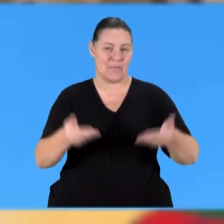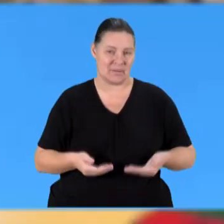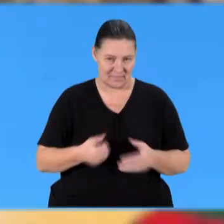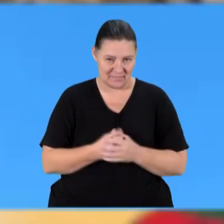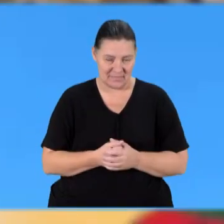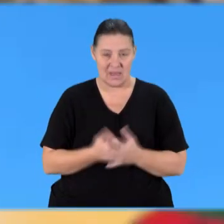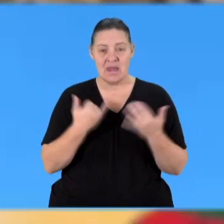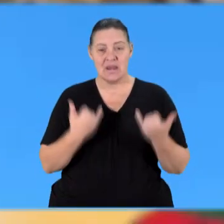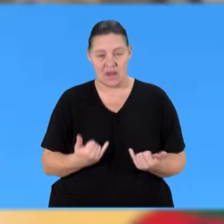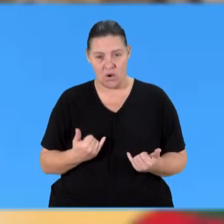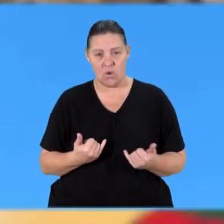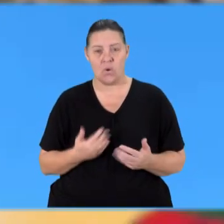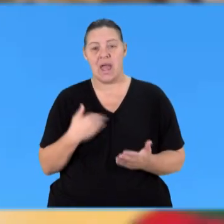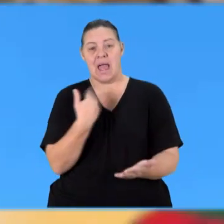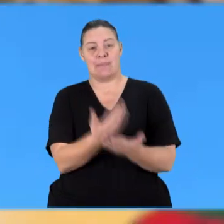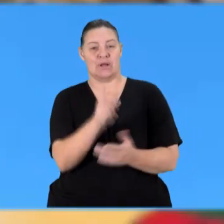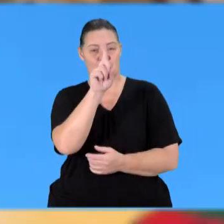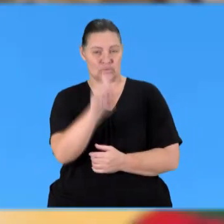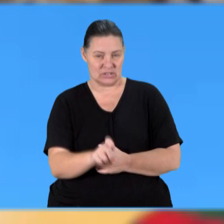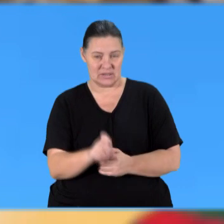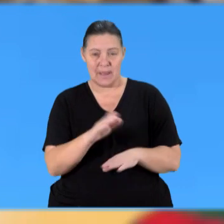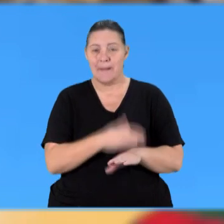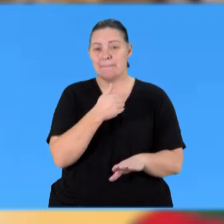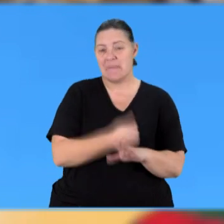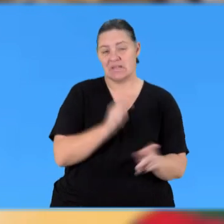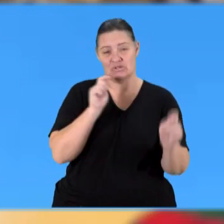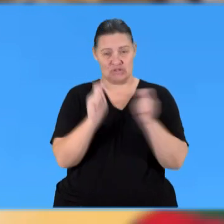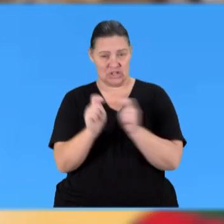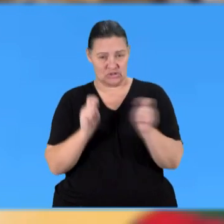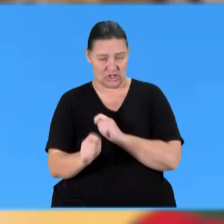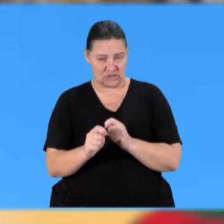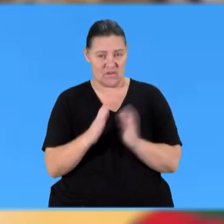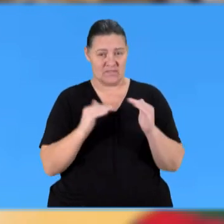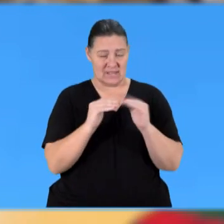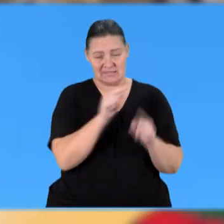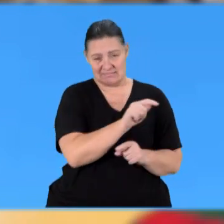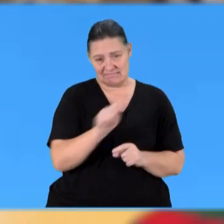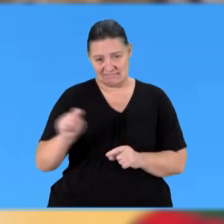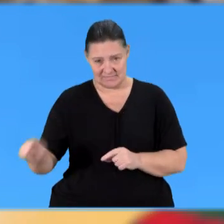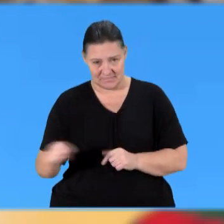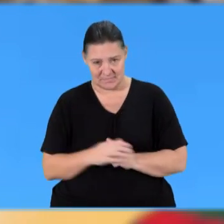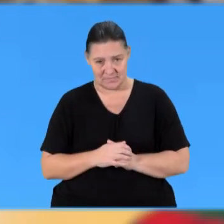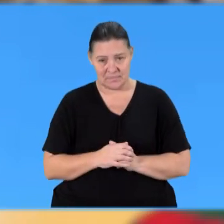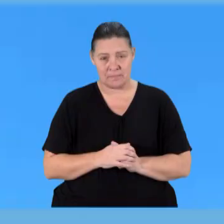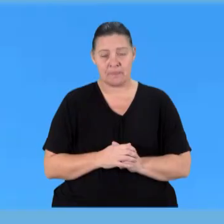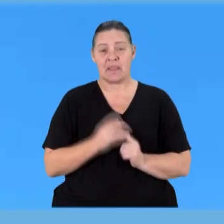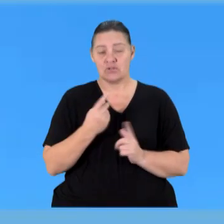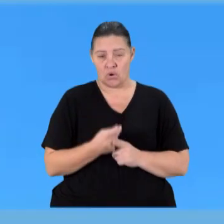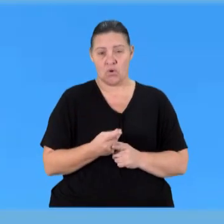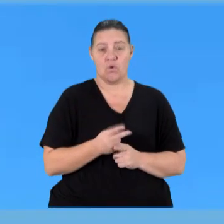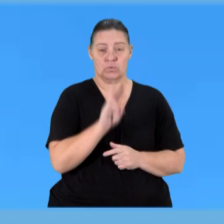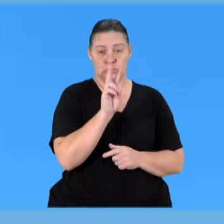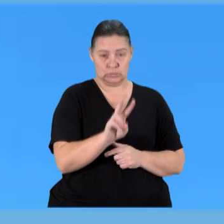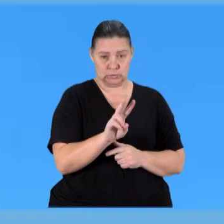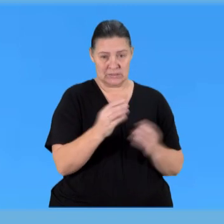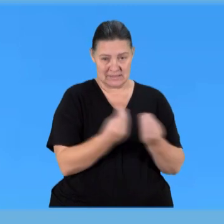Welcome back, learners, from an ad break. Now let's move on to our application questions, again based on the change of states. So now we have